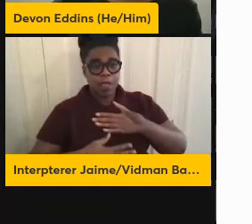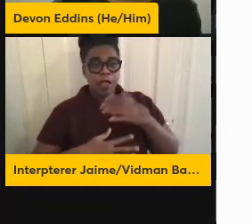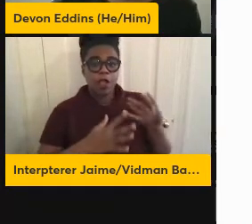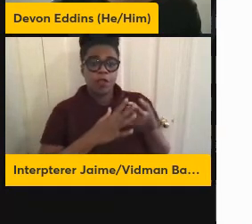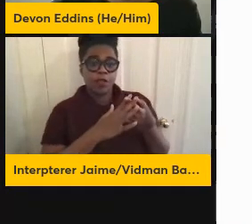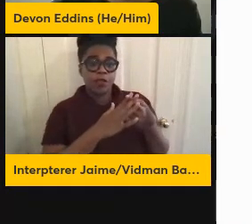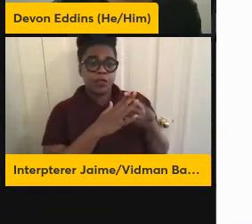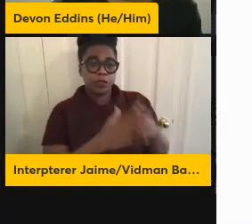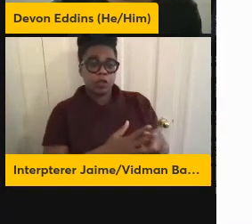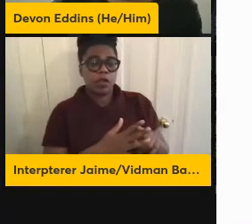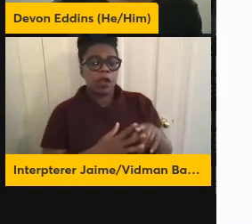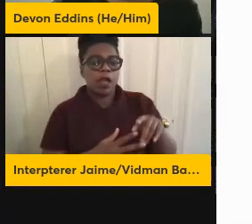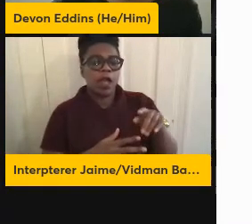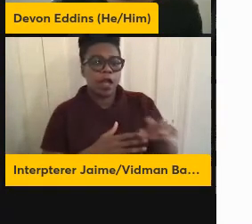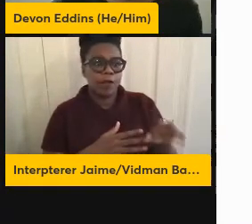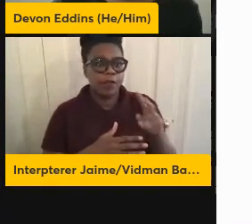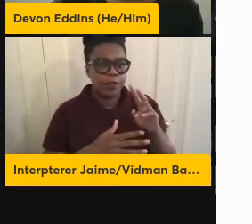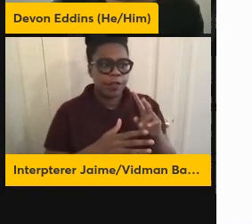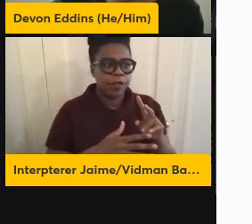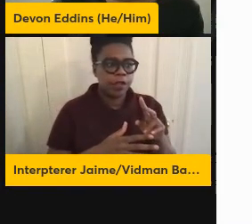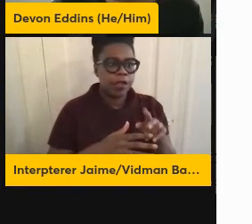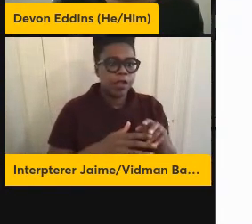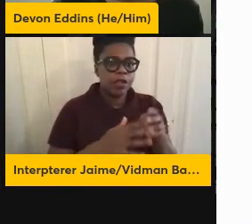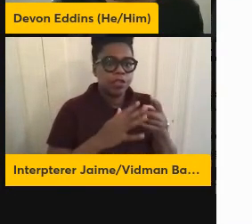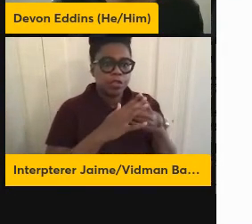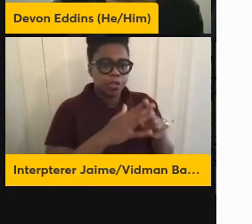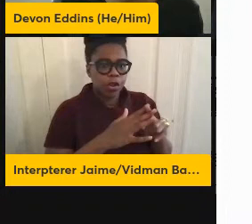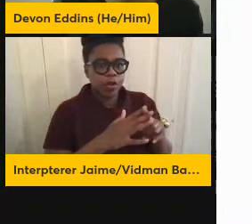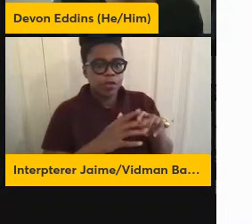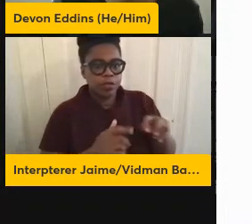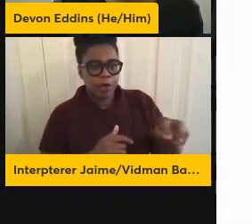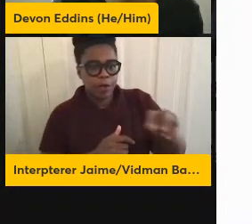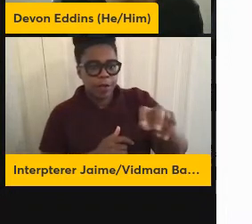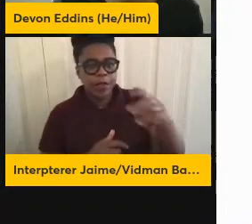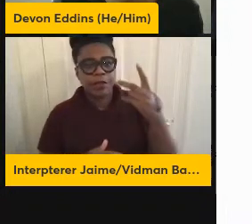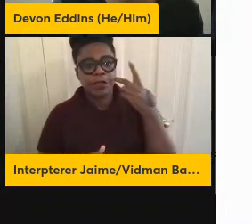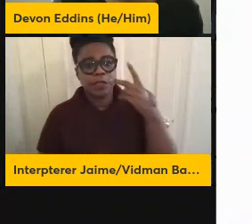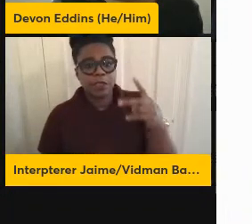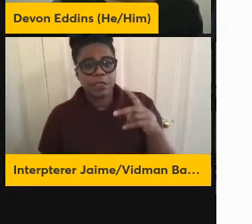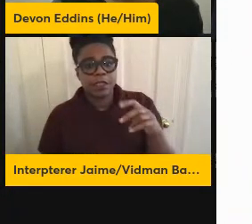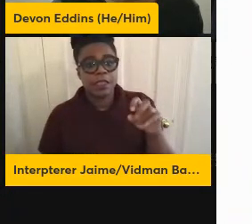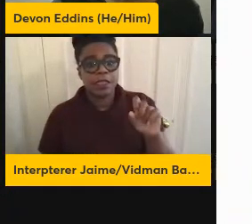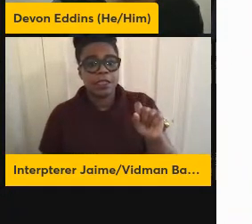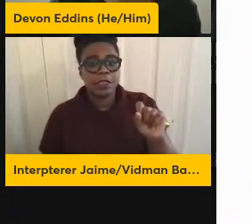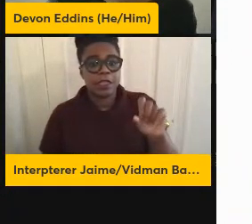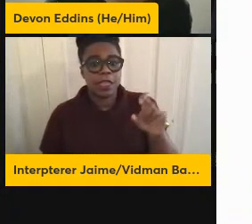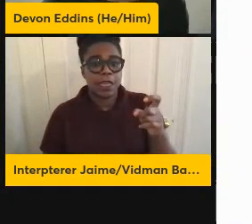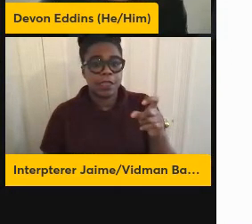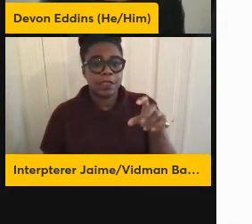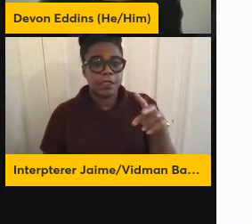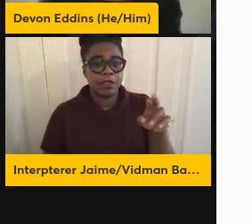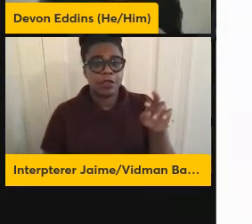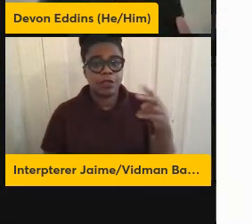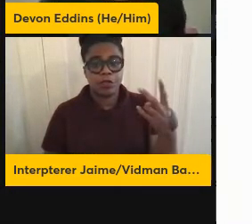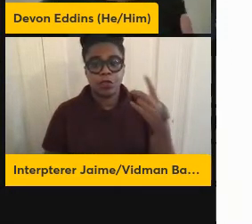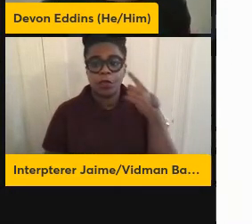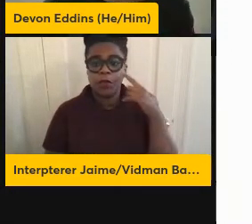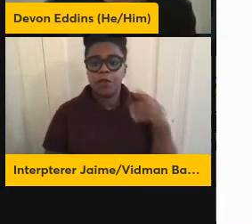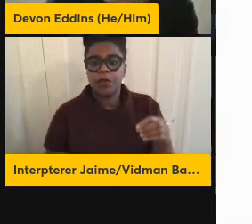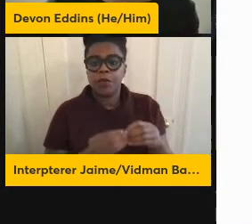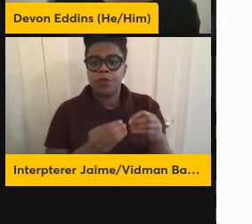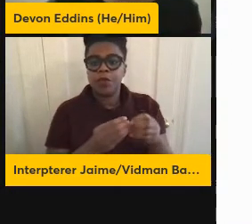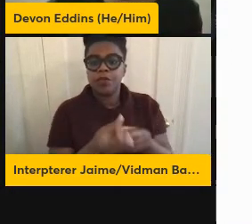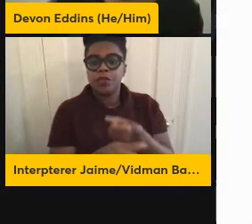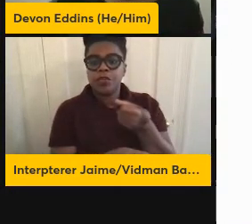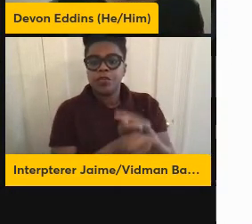of the trajectory and the velocity plots, you can see S100A12 and CXCR2 at the beginning of the trajectory, further supporting this is